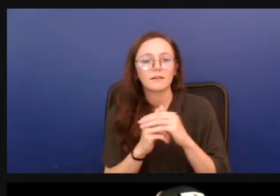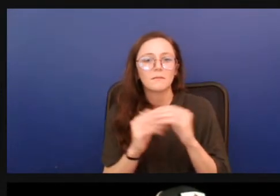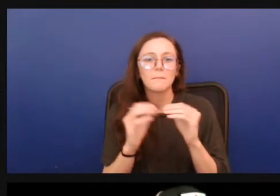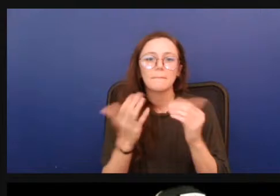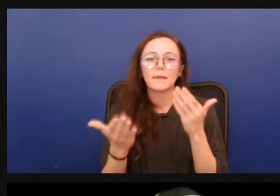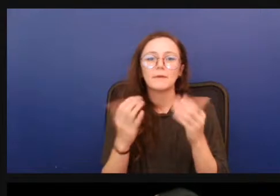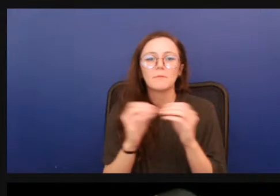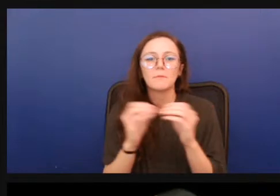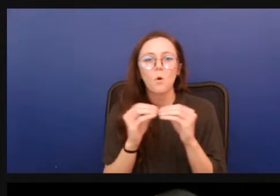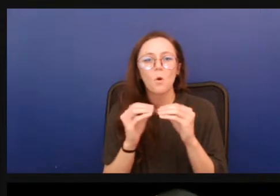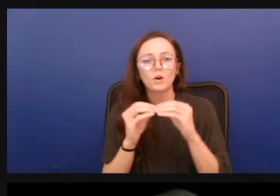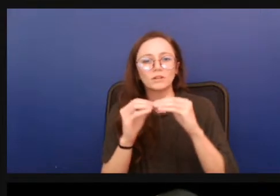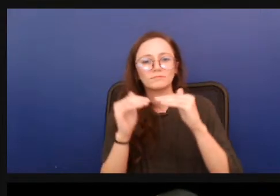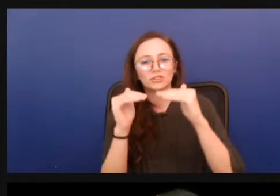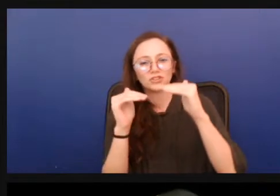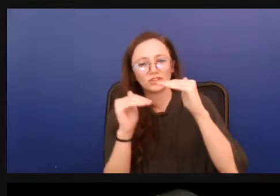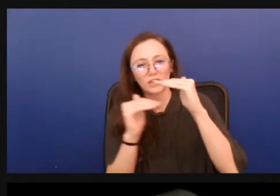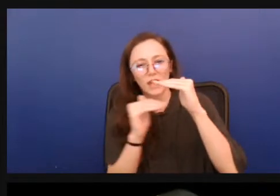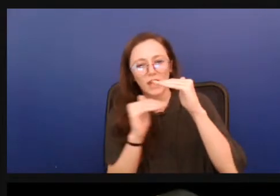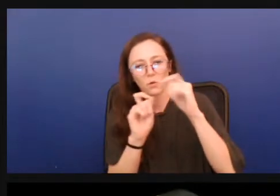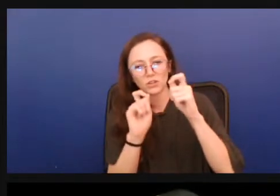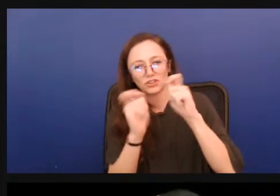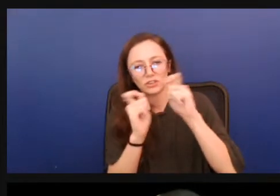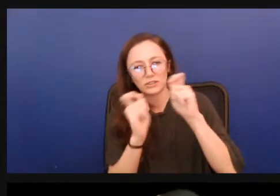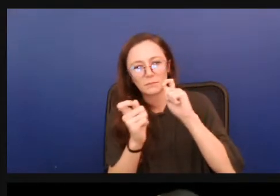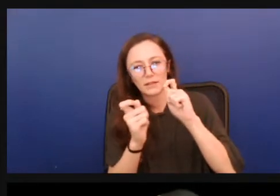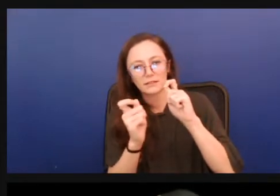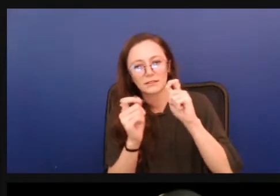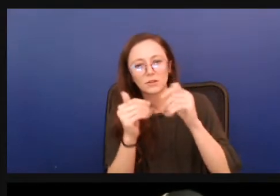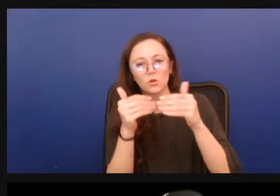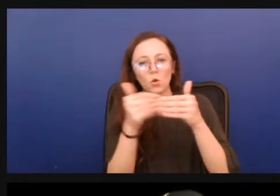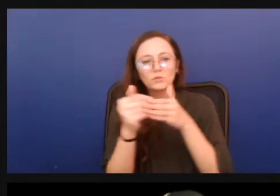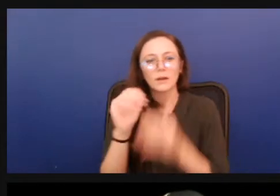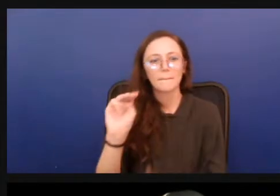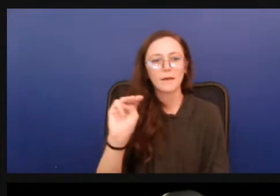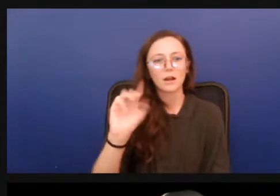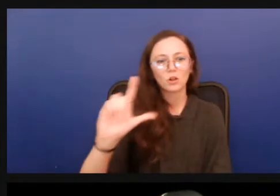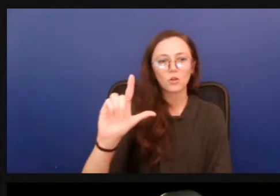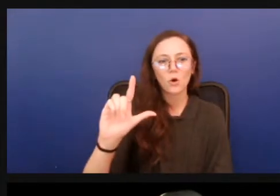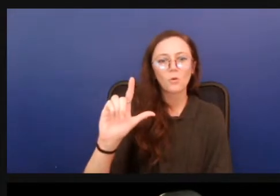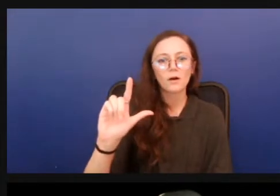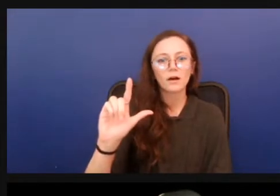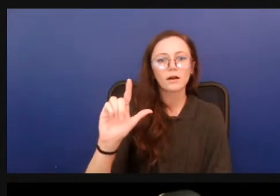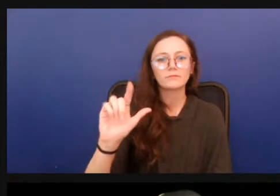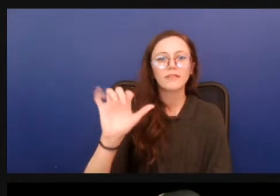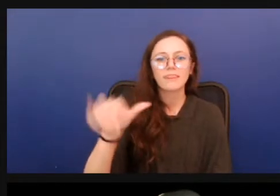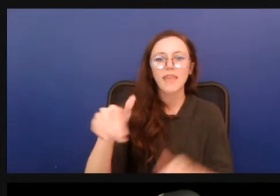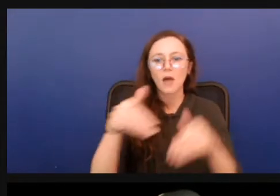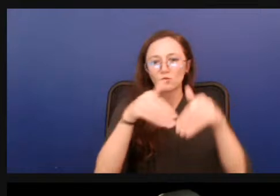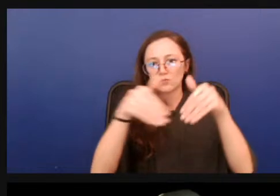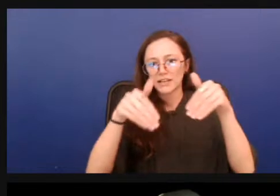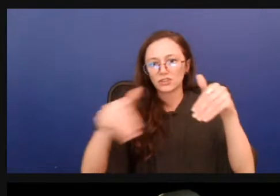adjustments happening on the Mauna Loa side of that ridge right through here. Right, so I hope that's